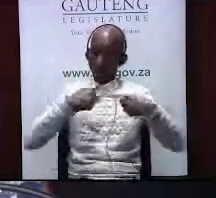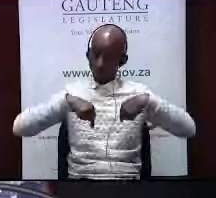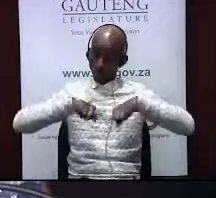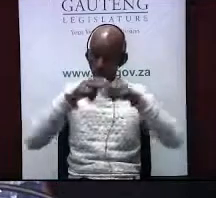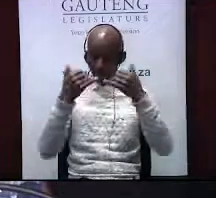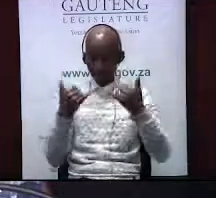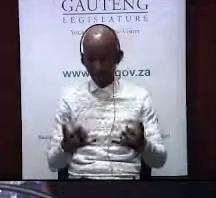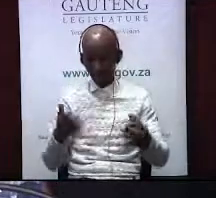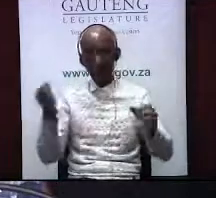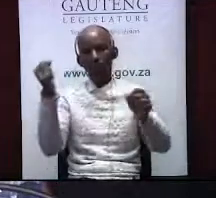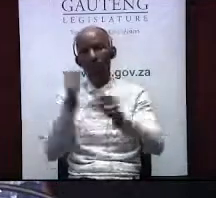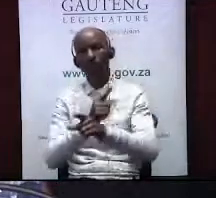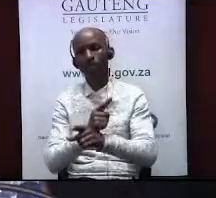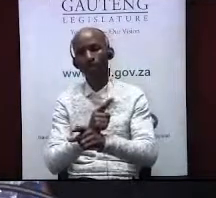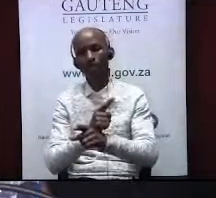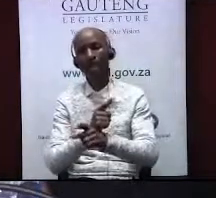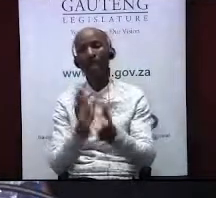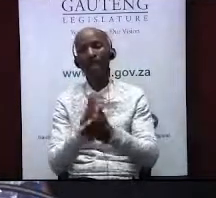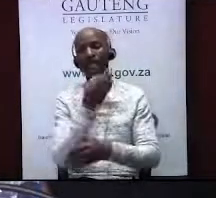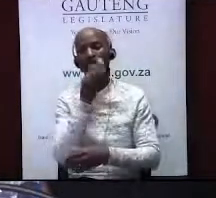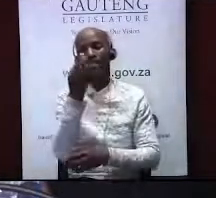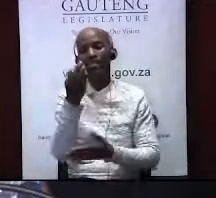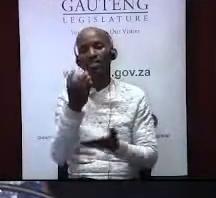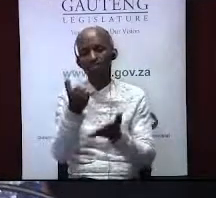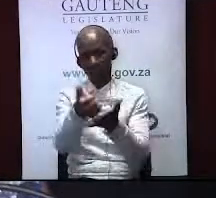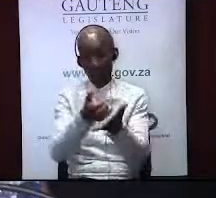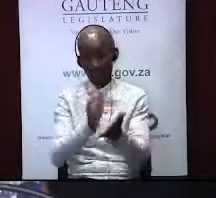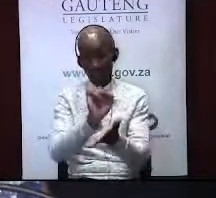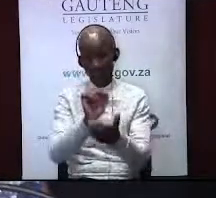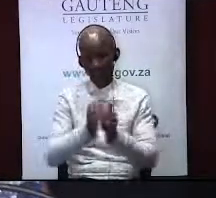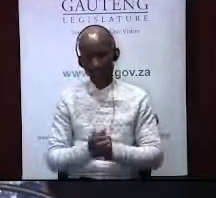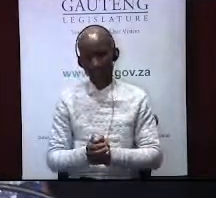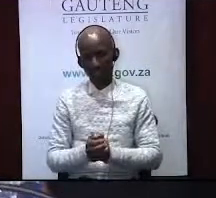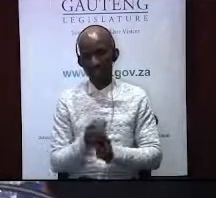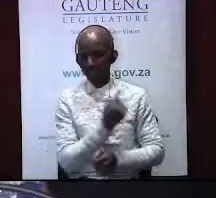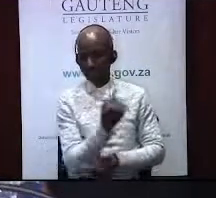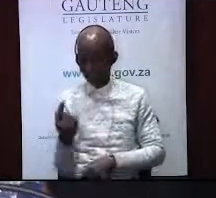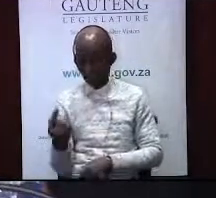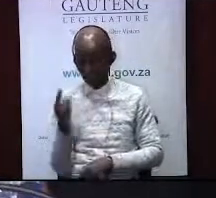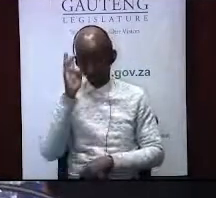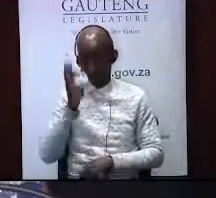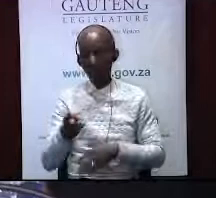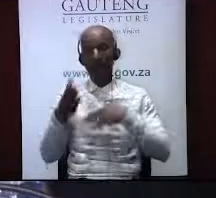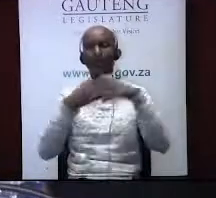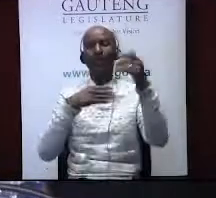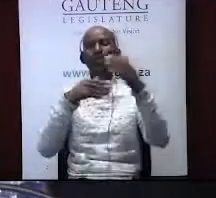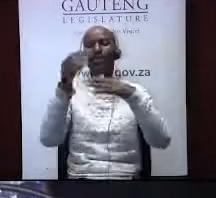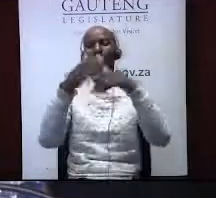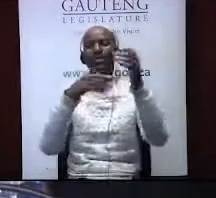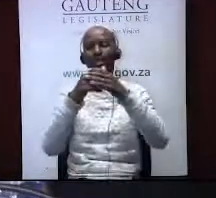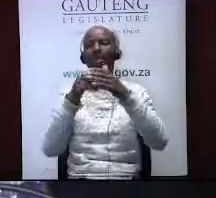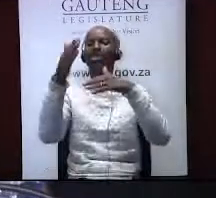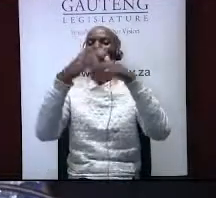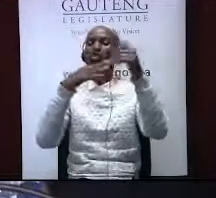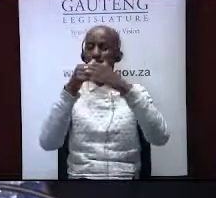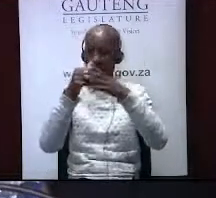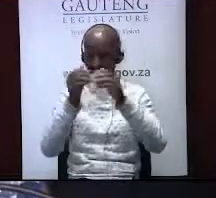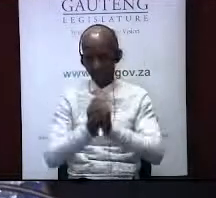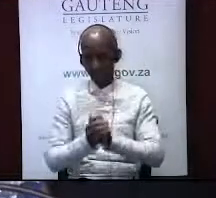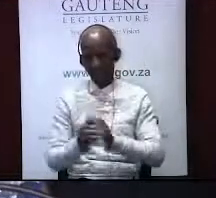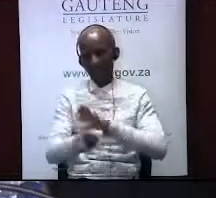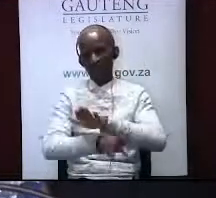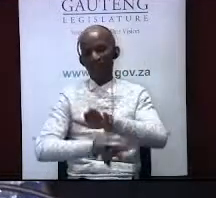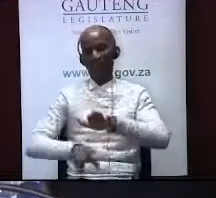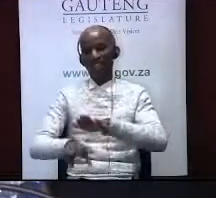here as Gauteng, and say that per region, each one is going to build out, to build up